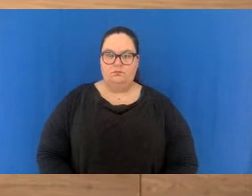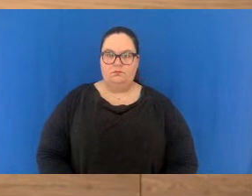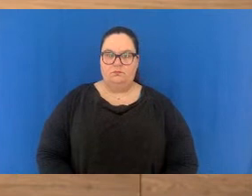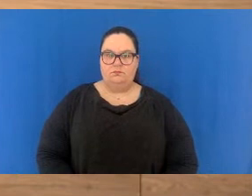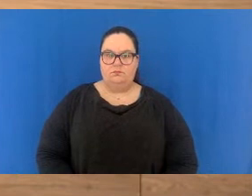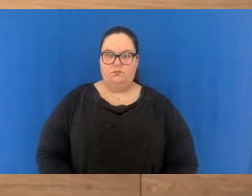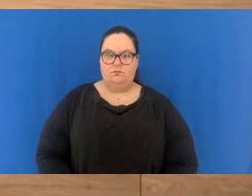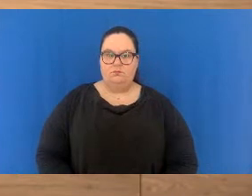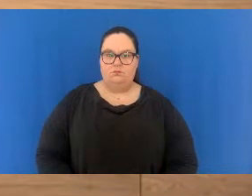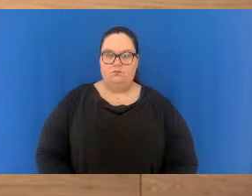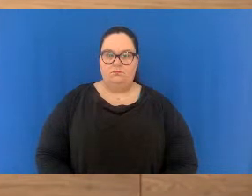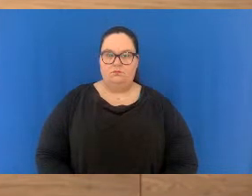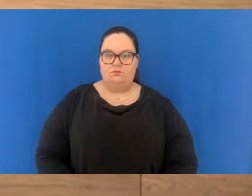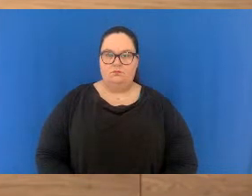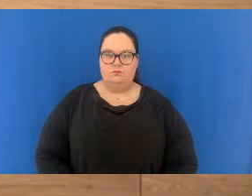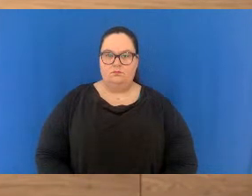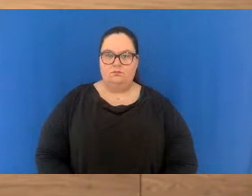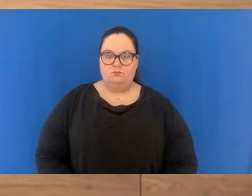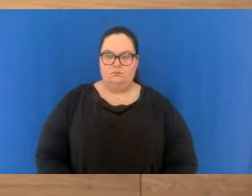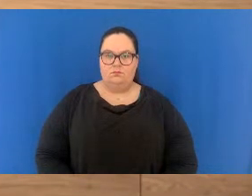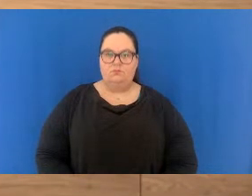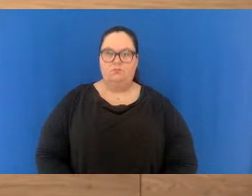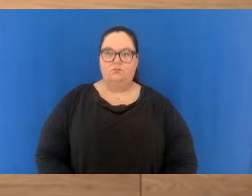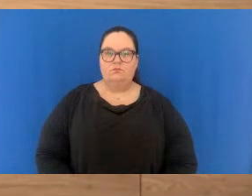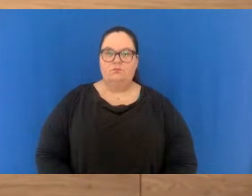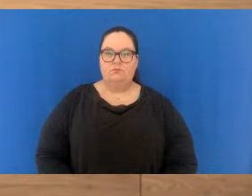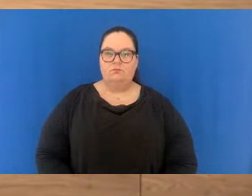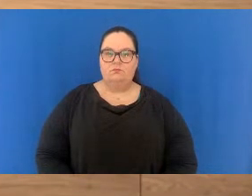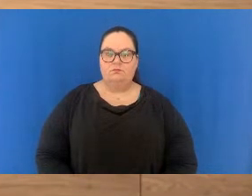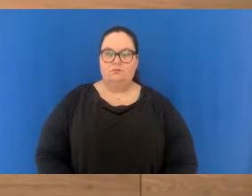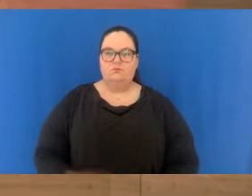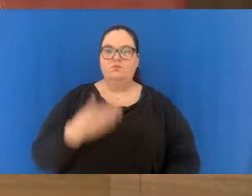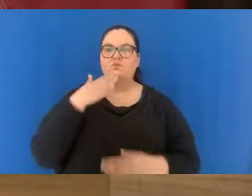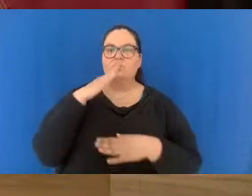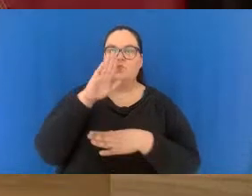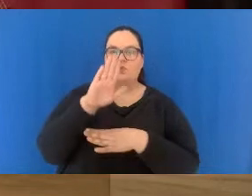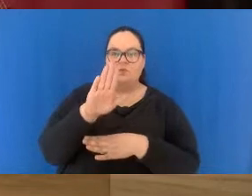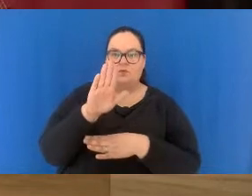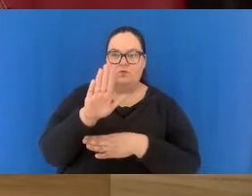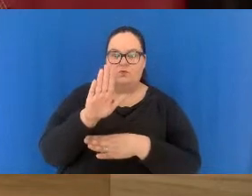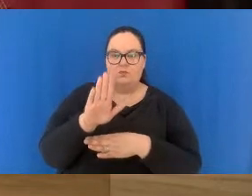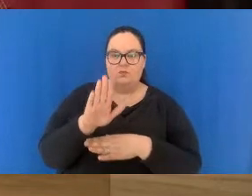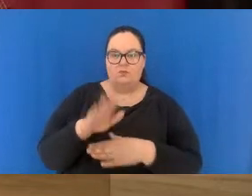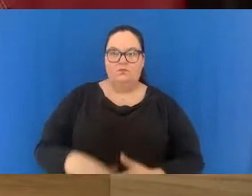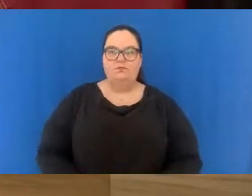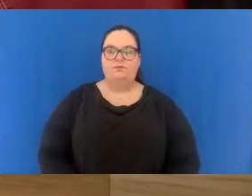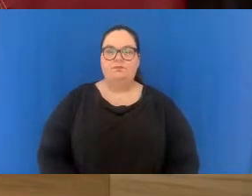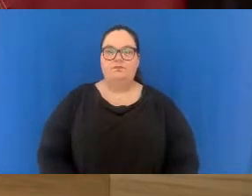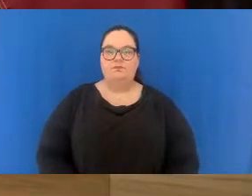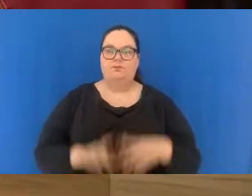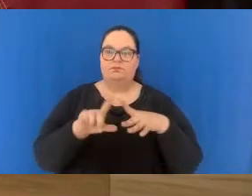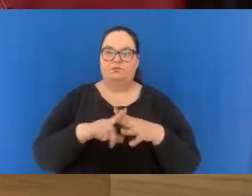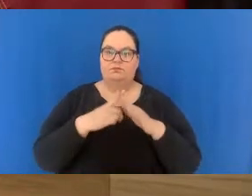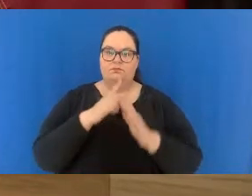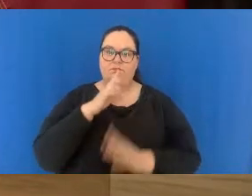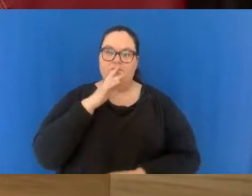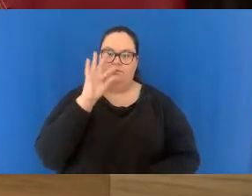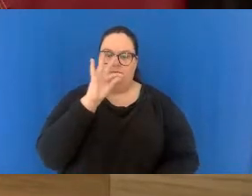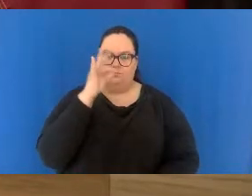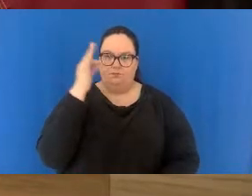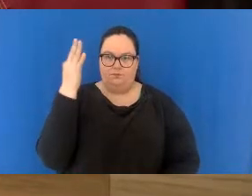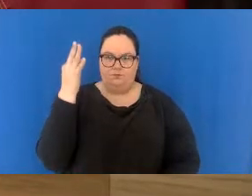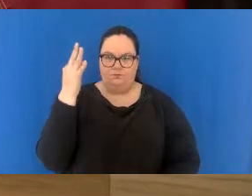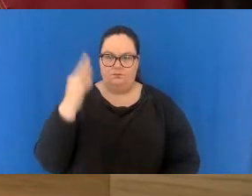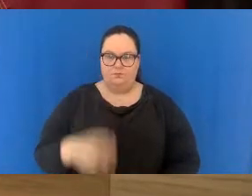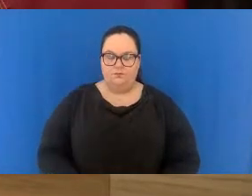à toutes et à Good afternoon, everyone. one. J'ai le triste devoir I have the triste duty to say another person in New